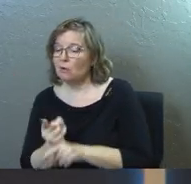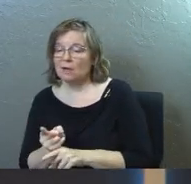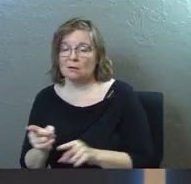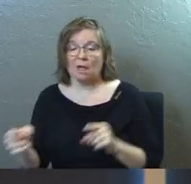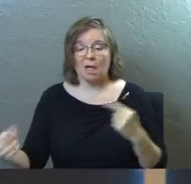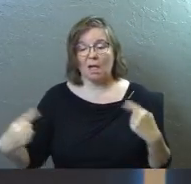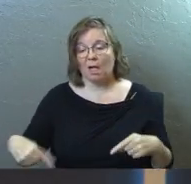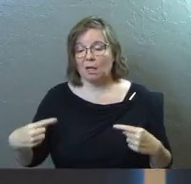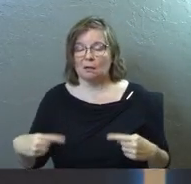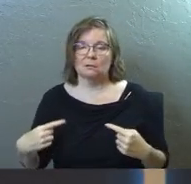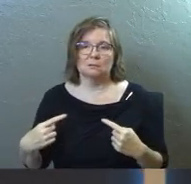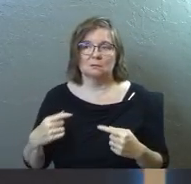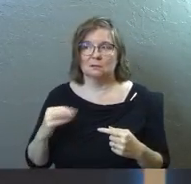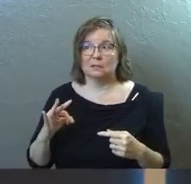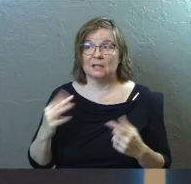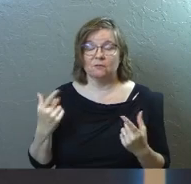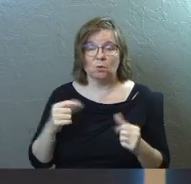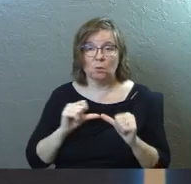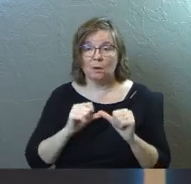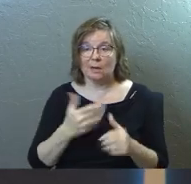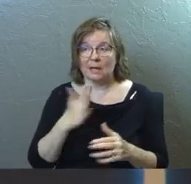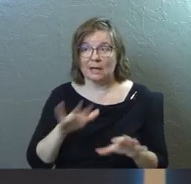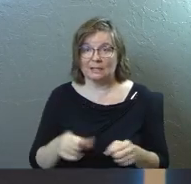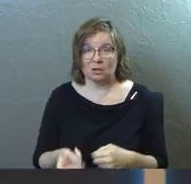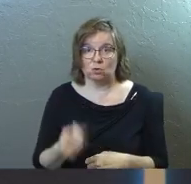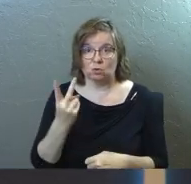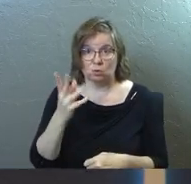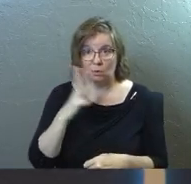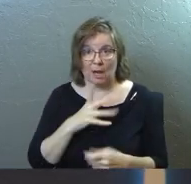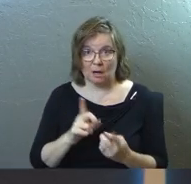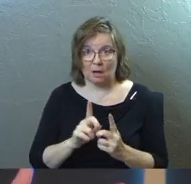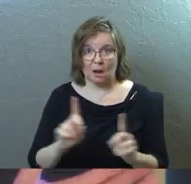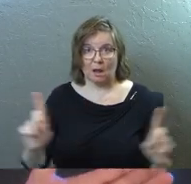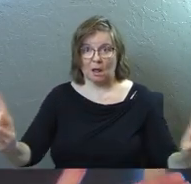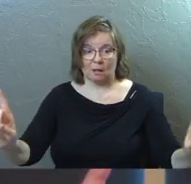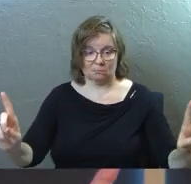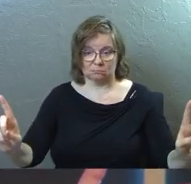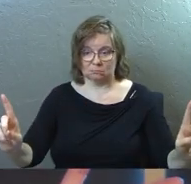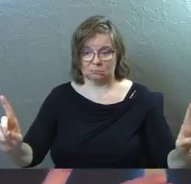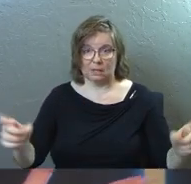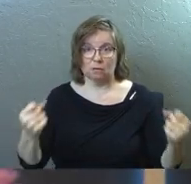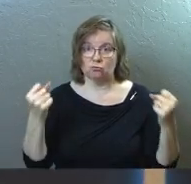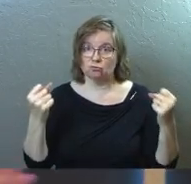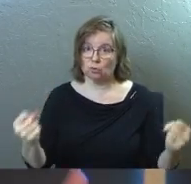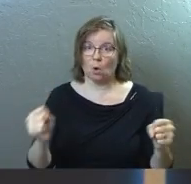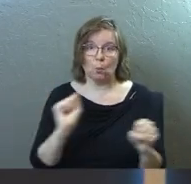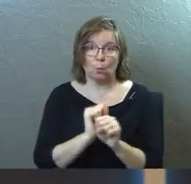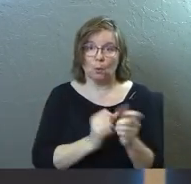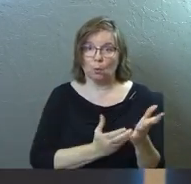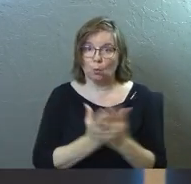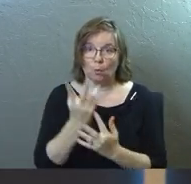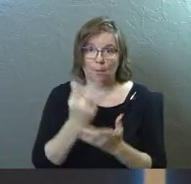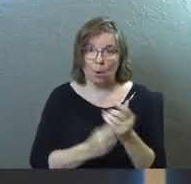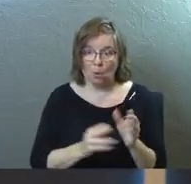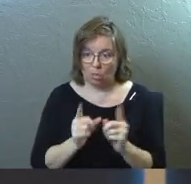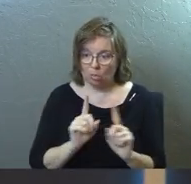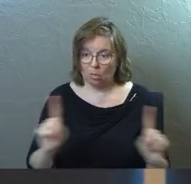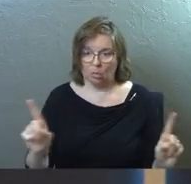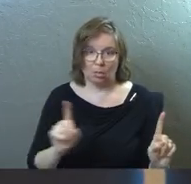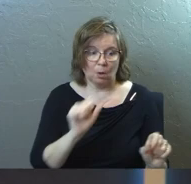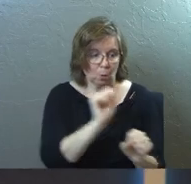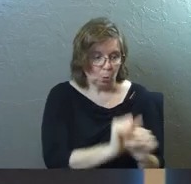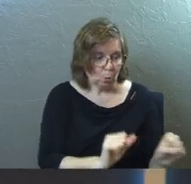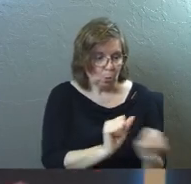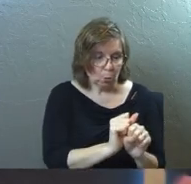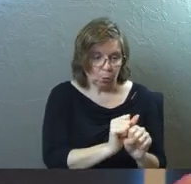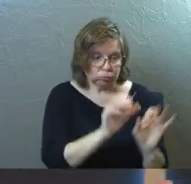right. And here's what God was doing. Because if you go on, God takes these two guys who go different ways, and he does a mighty work through both of them, right? Like, God takes